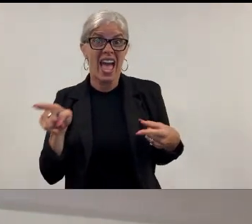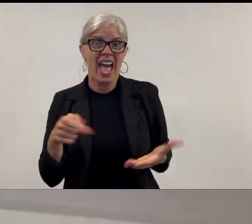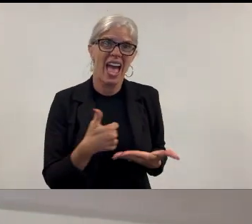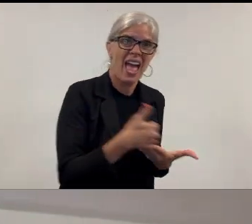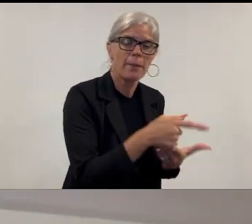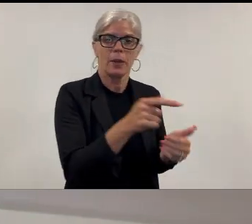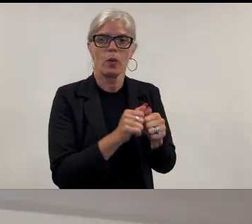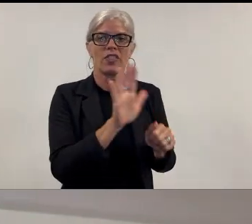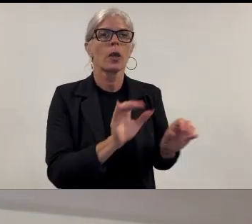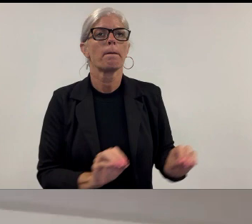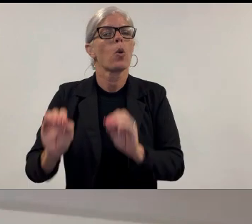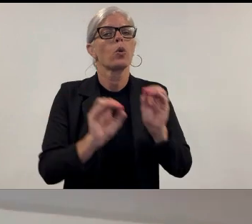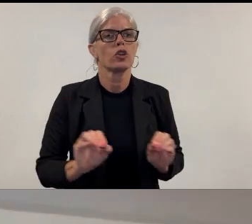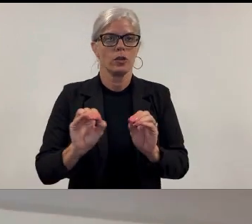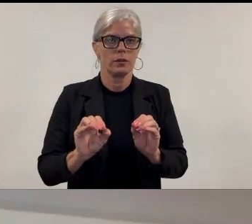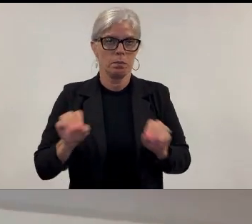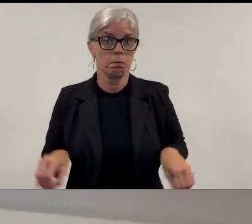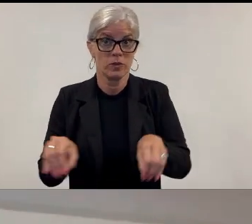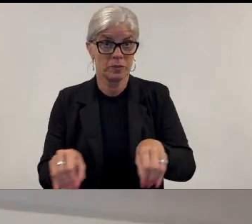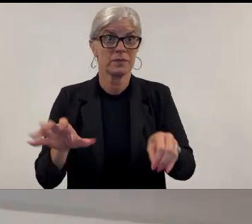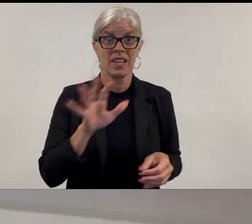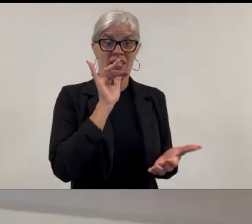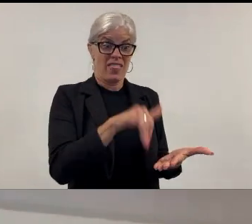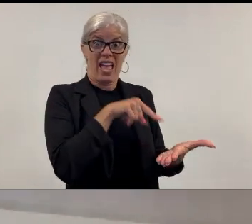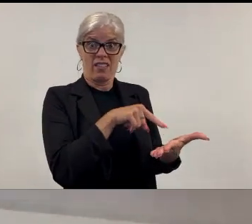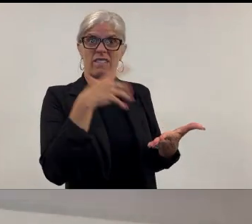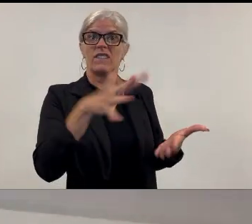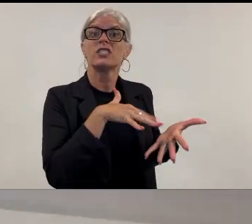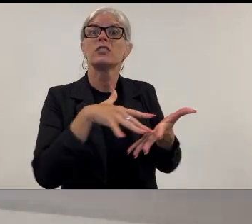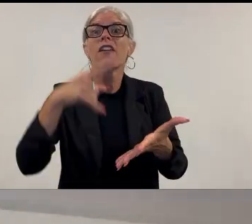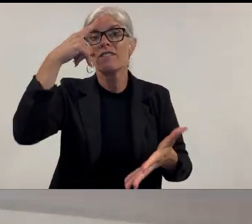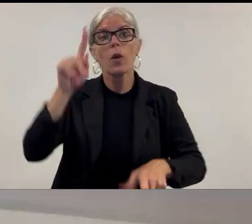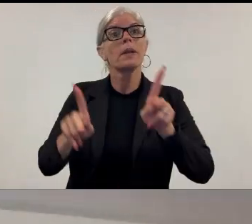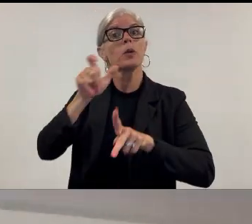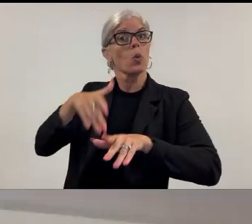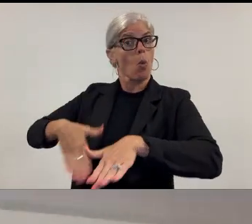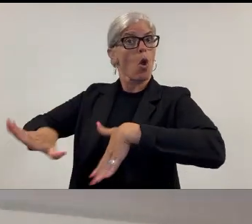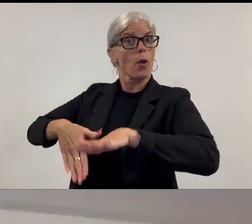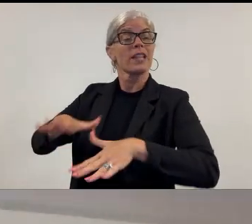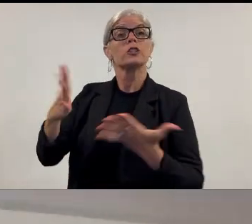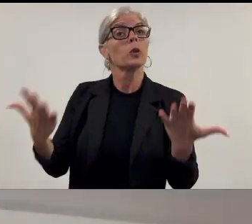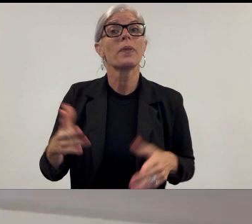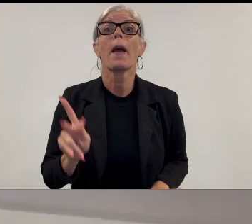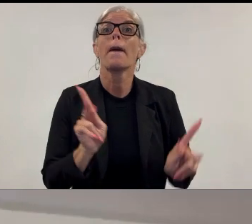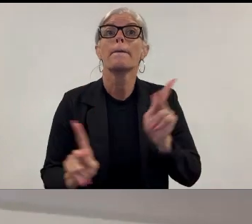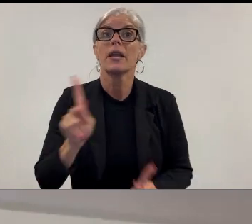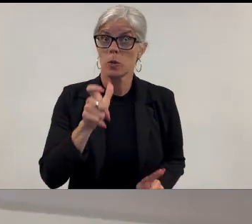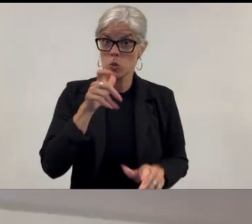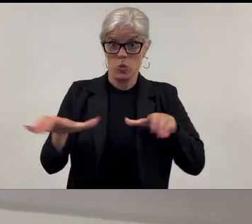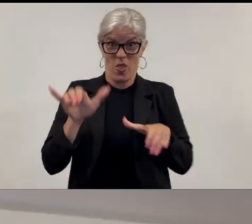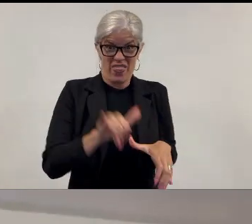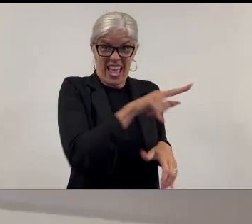system that have been proven in individuals with incomplete spinal cord injury to improve motor performance.